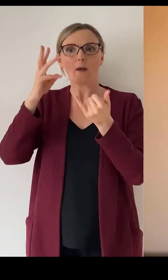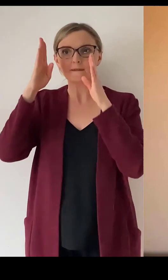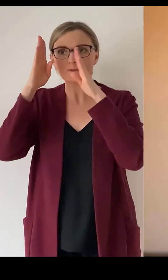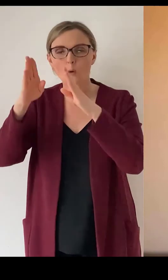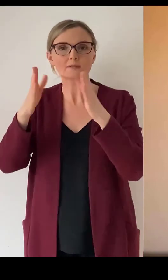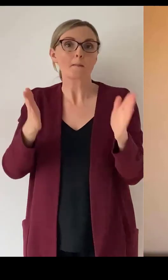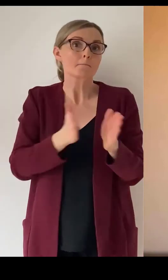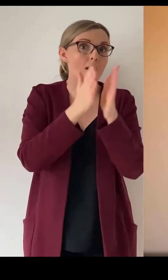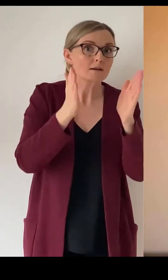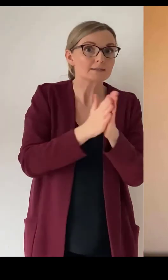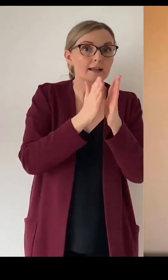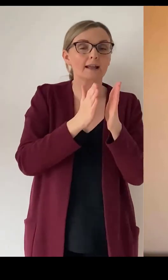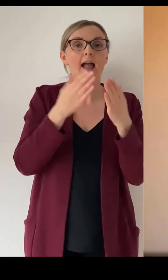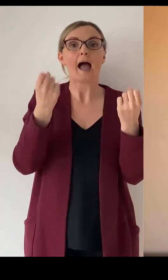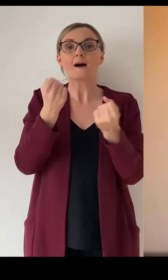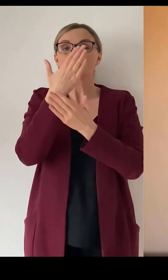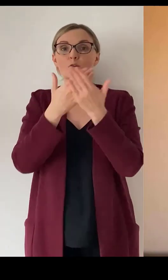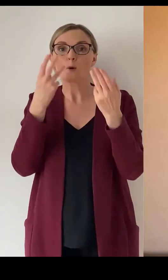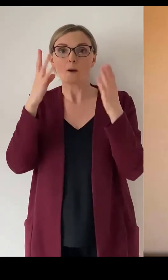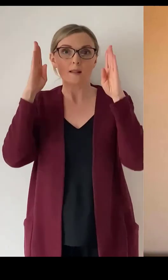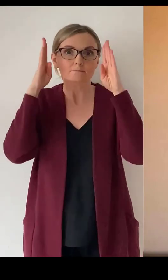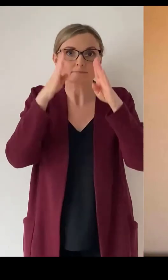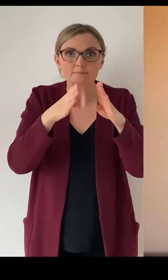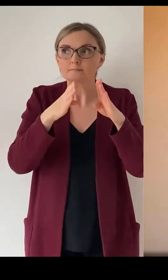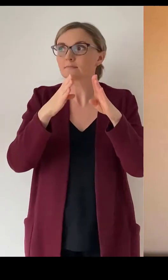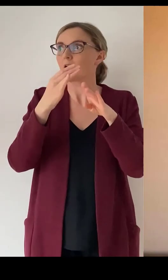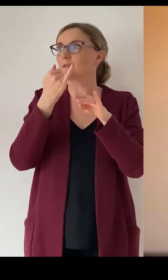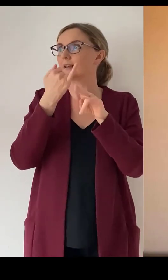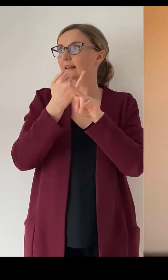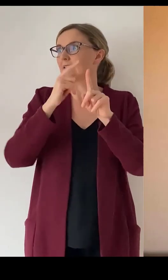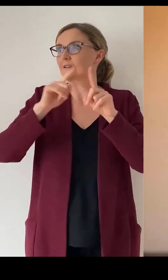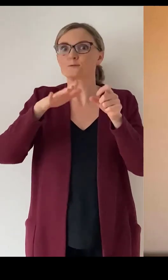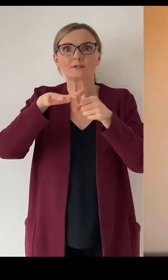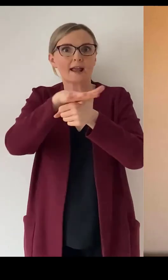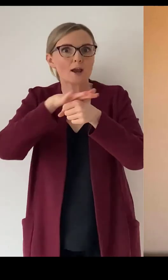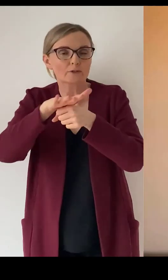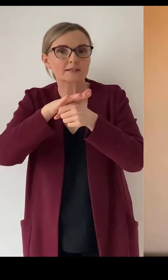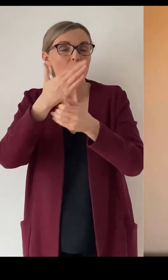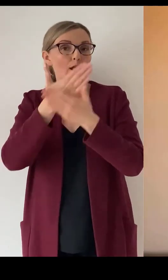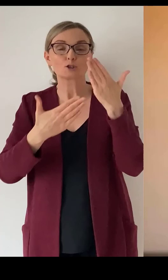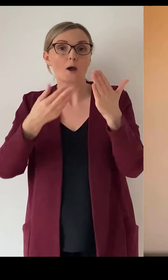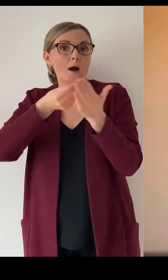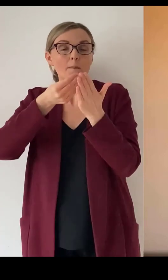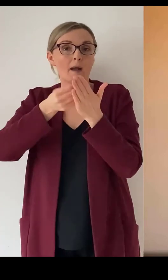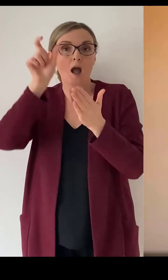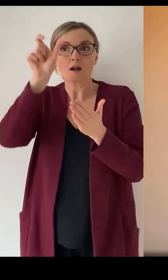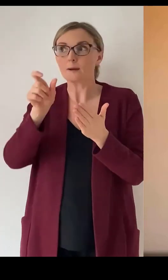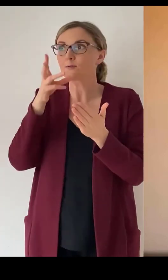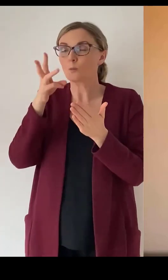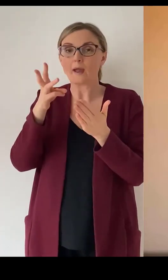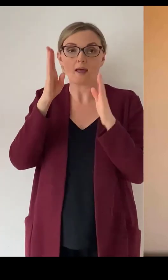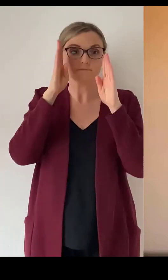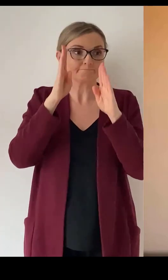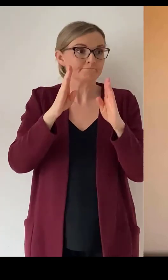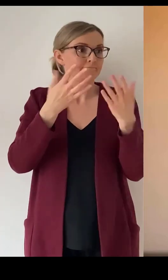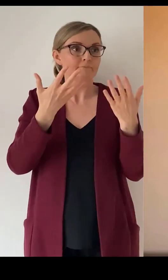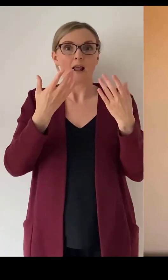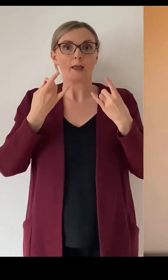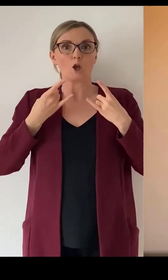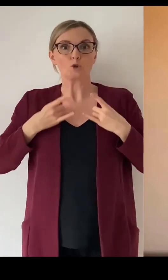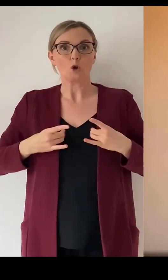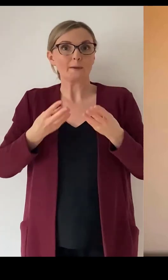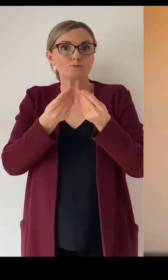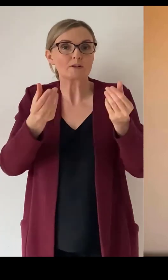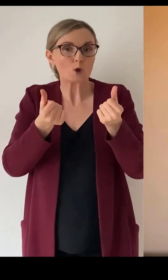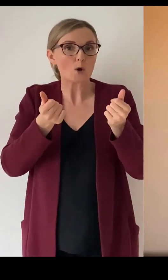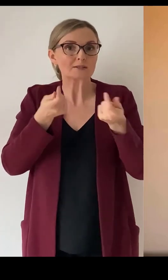are economists who study product development. Some economists study human resource management, how